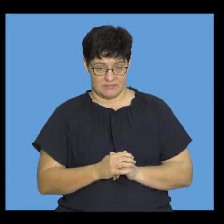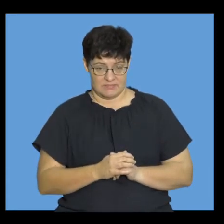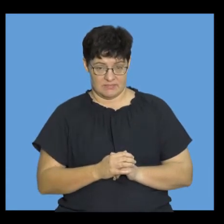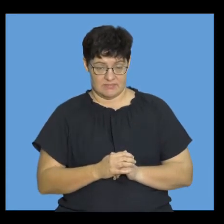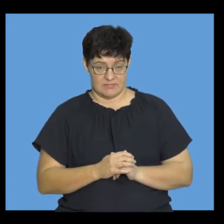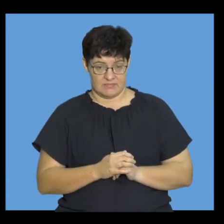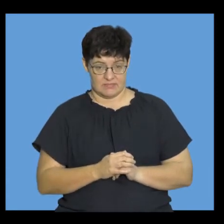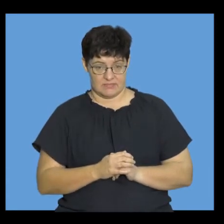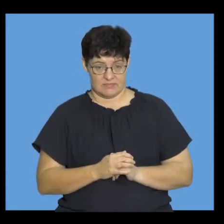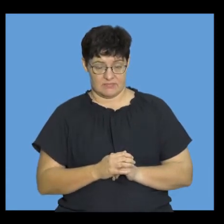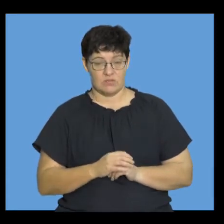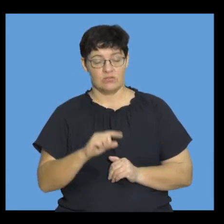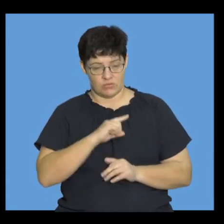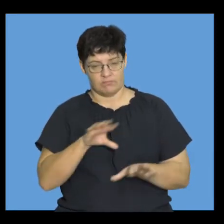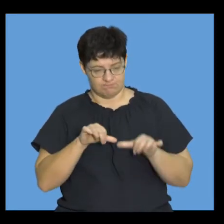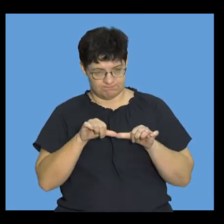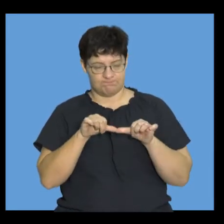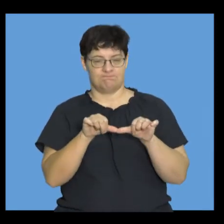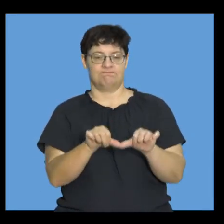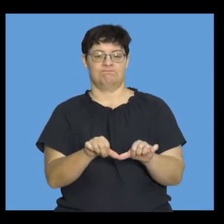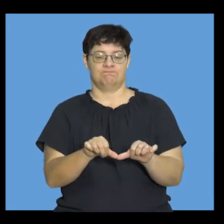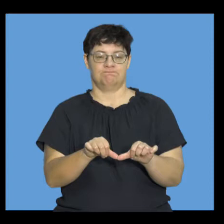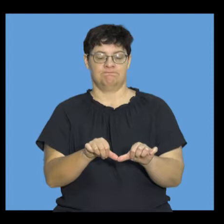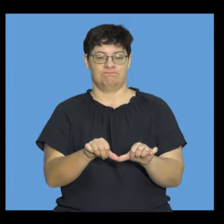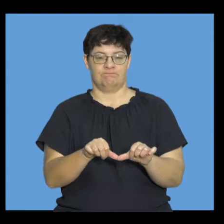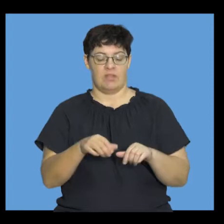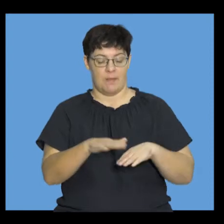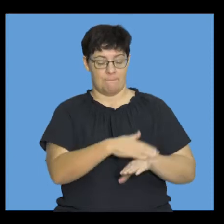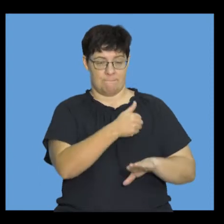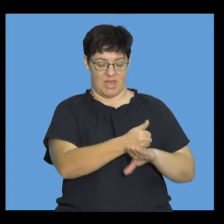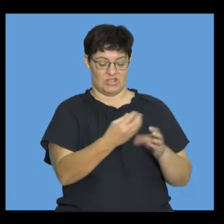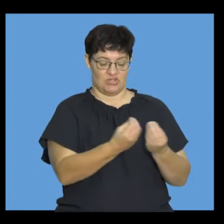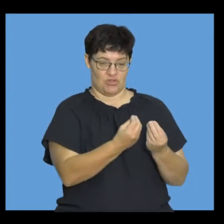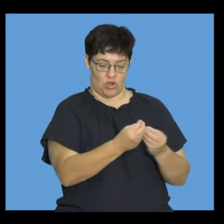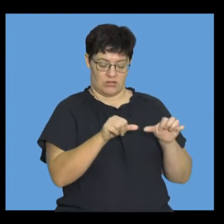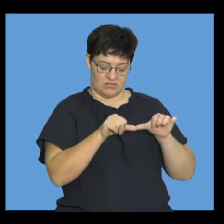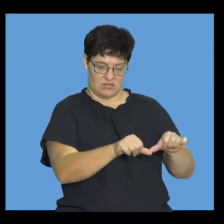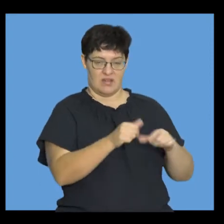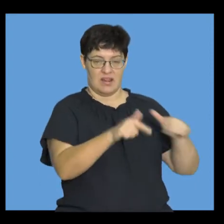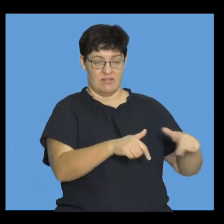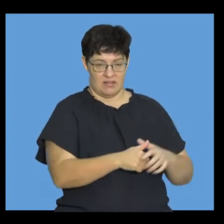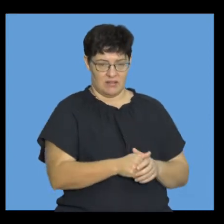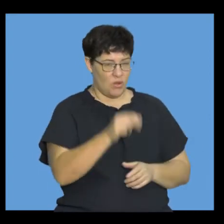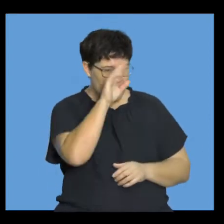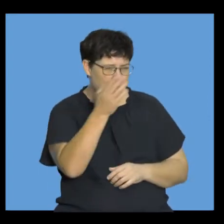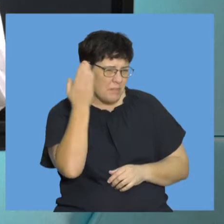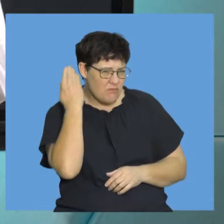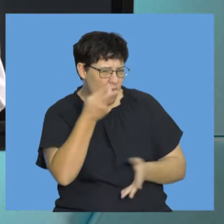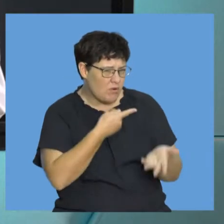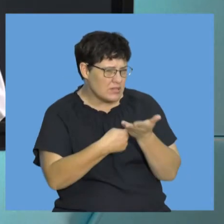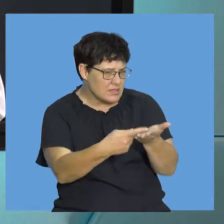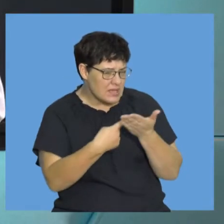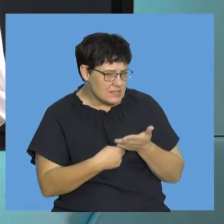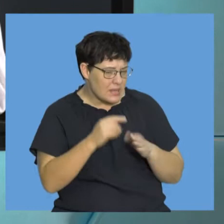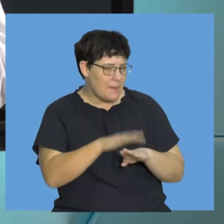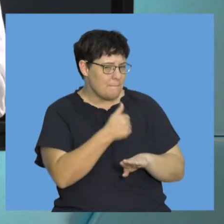in order to maintain a base stock consistent level. Remember we spoke about base stock? Just a